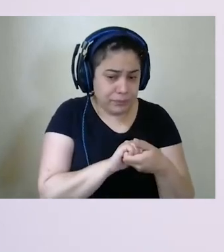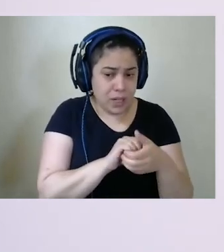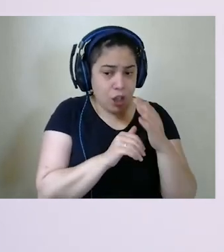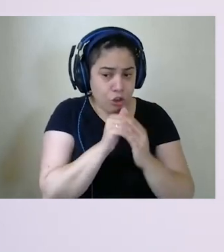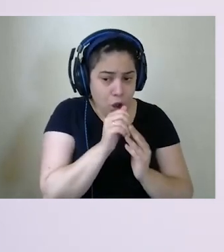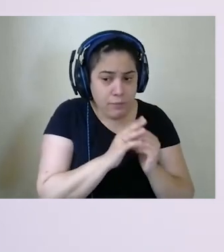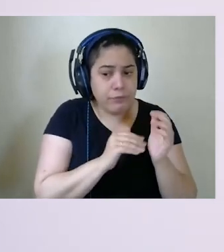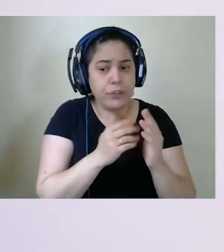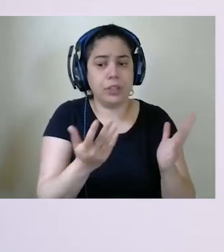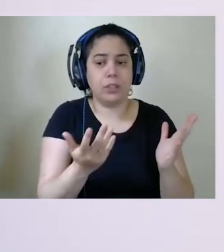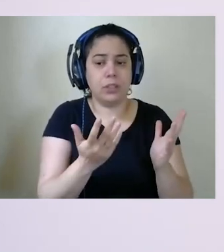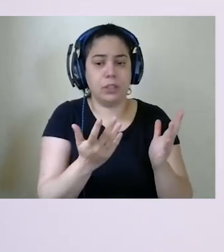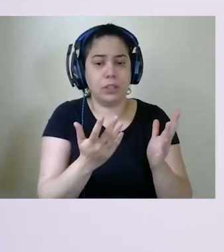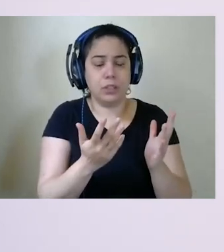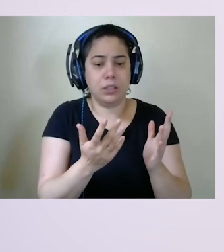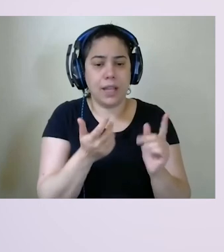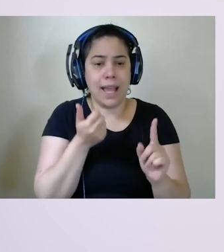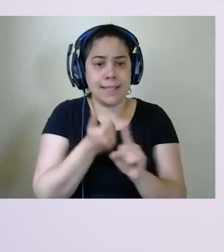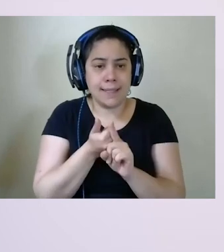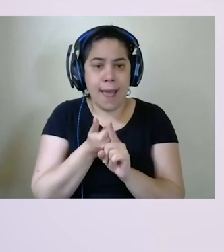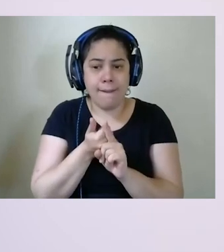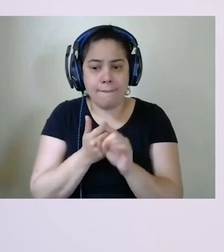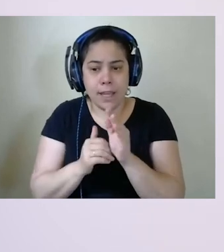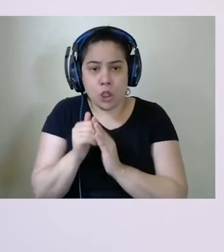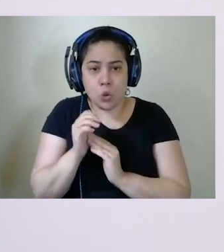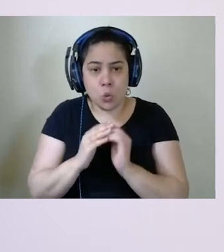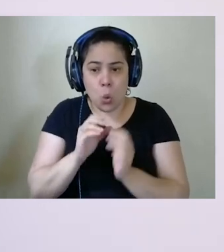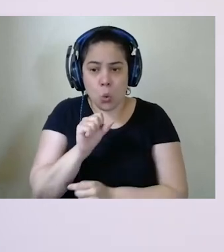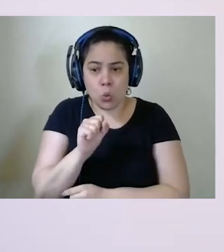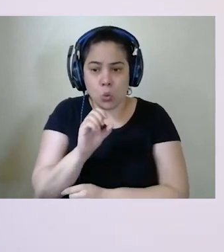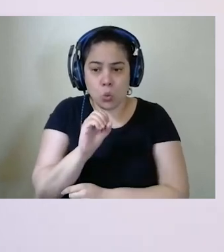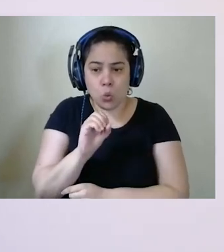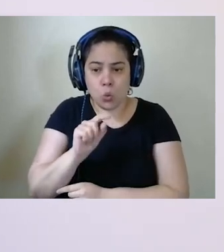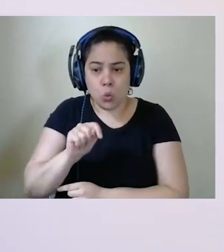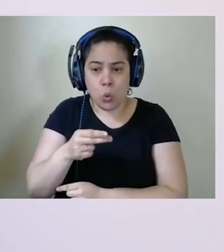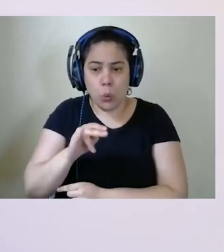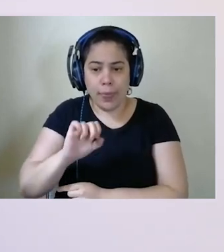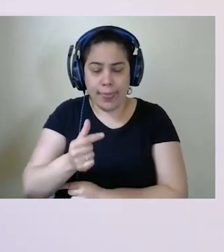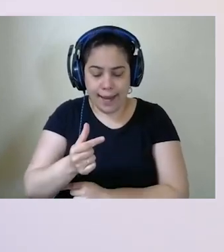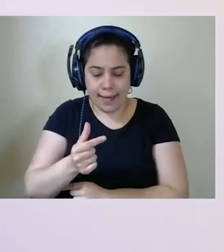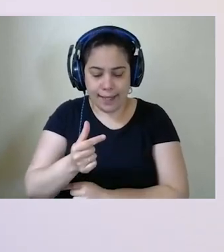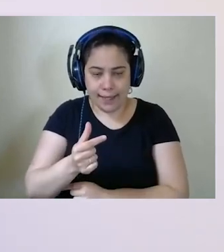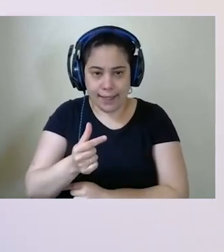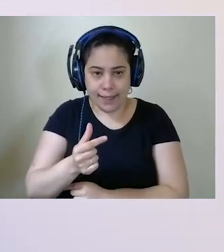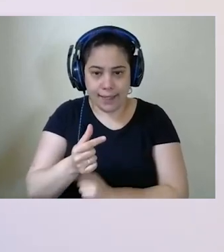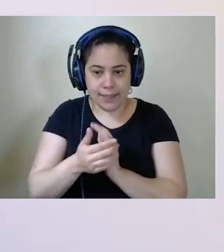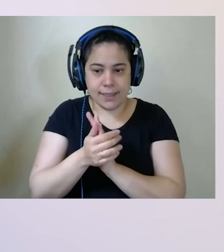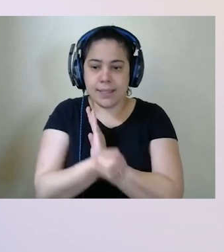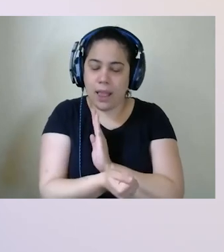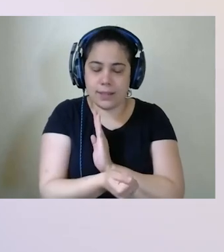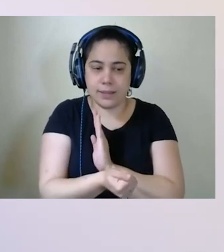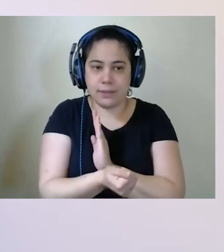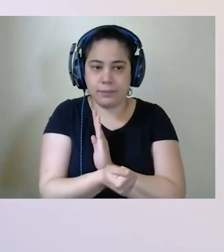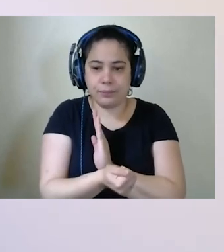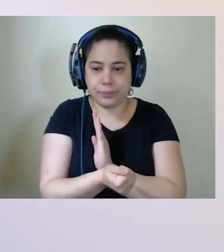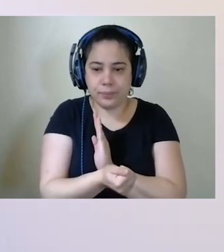a self-soothing capacity. Affect regulation really means that you can soothe yourself, right? You don't go off on one end